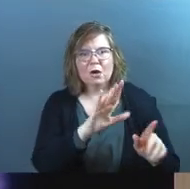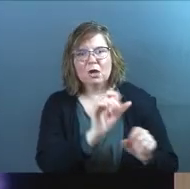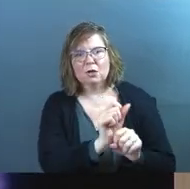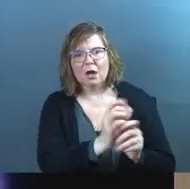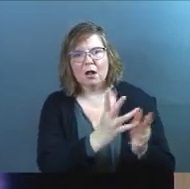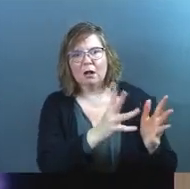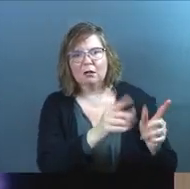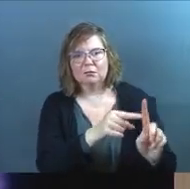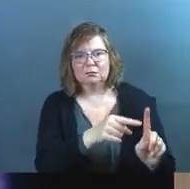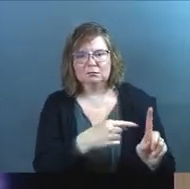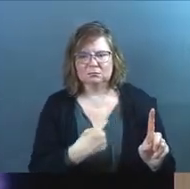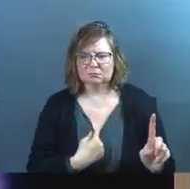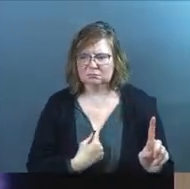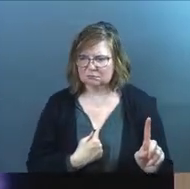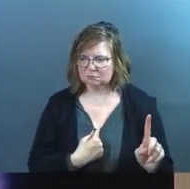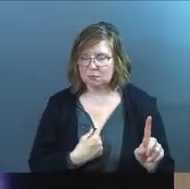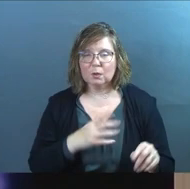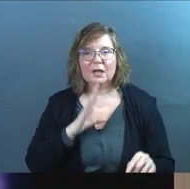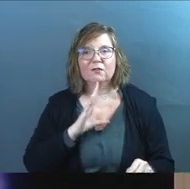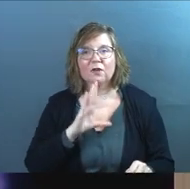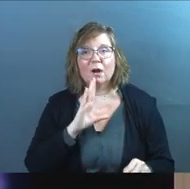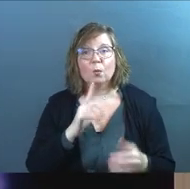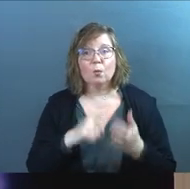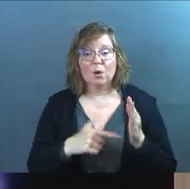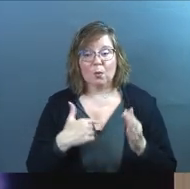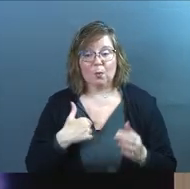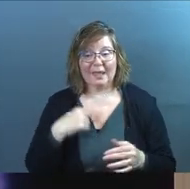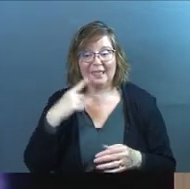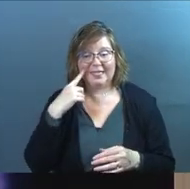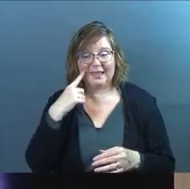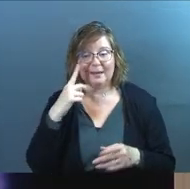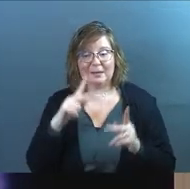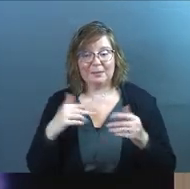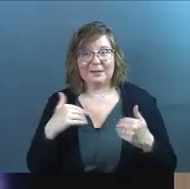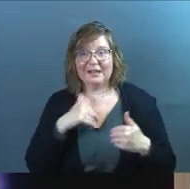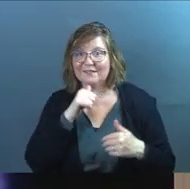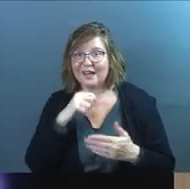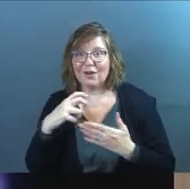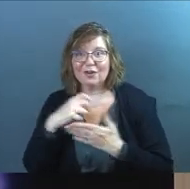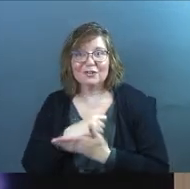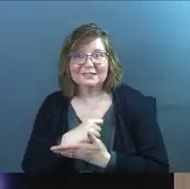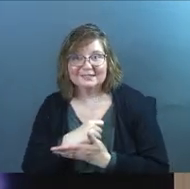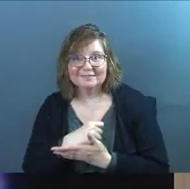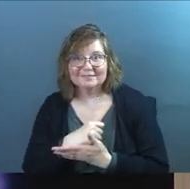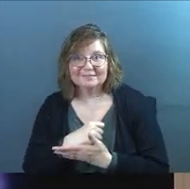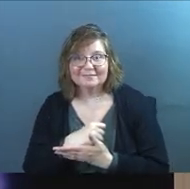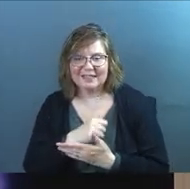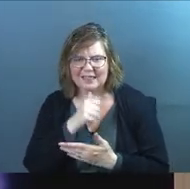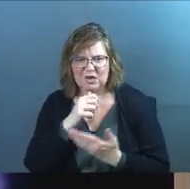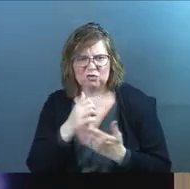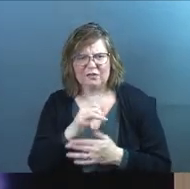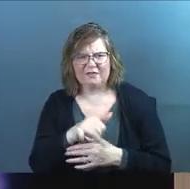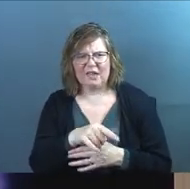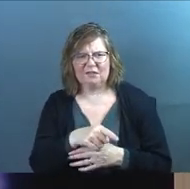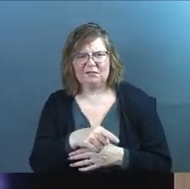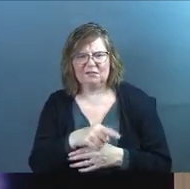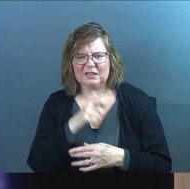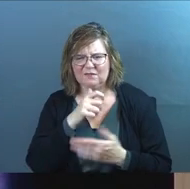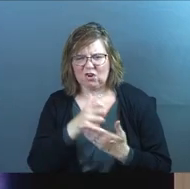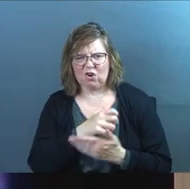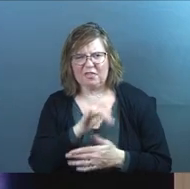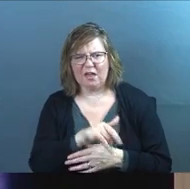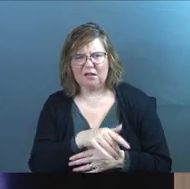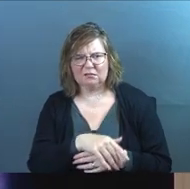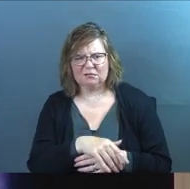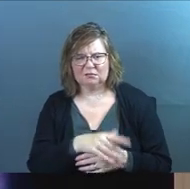job. We get frustrated with what we think people haven't earned. They don't deserve that. They haven't